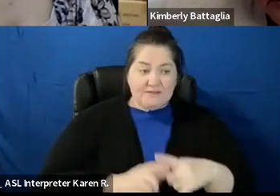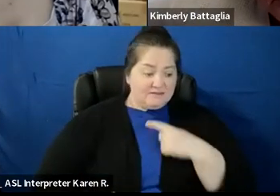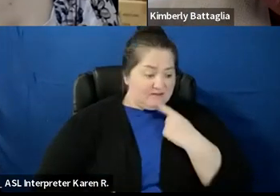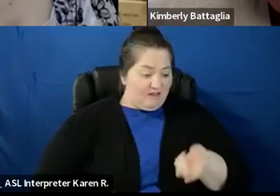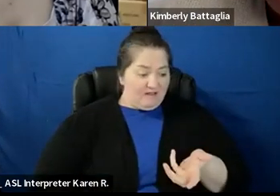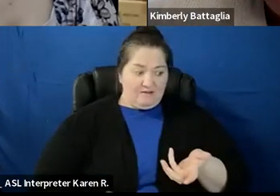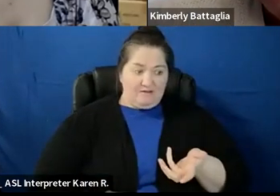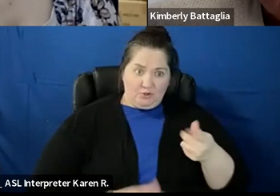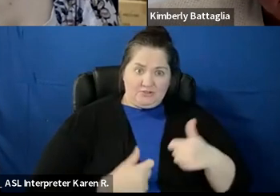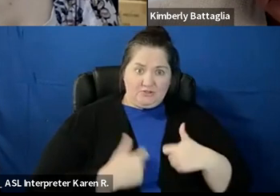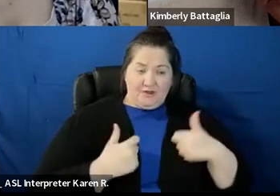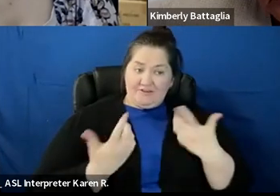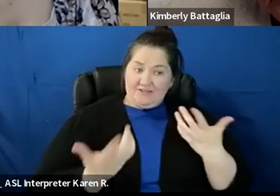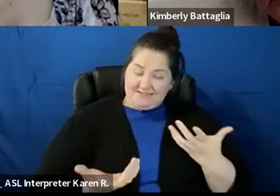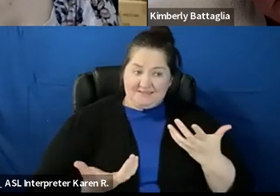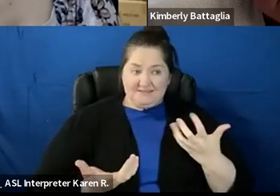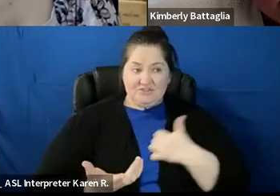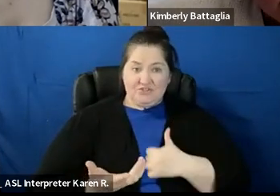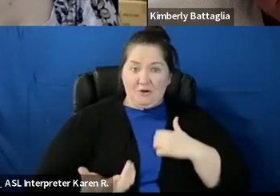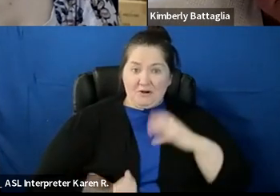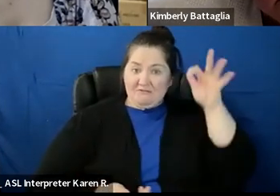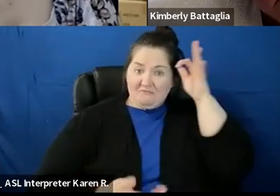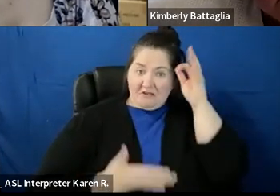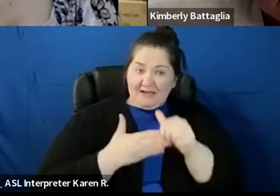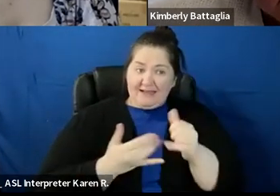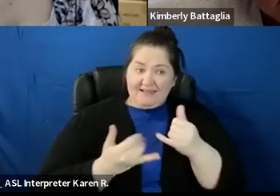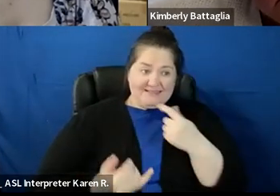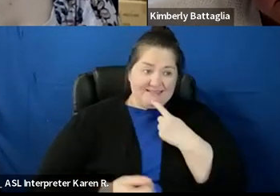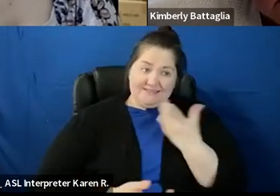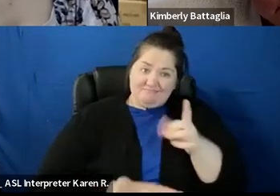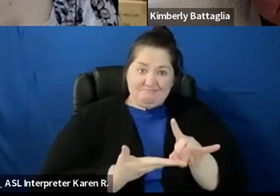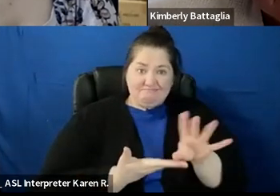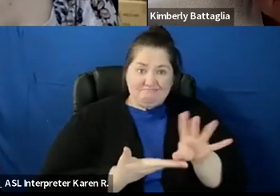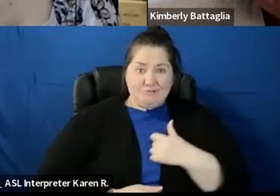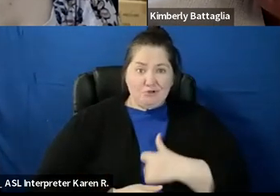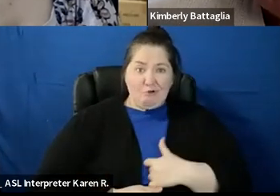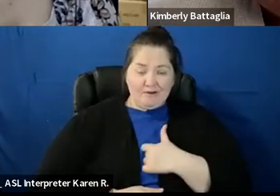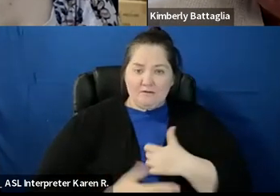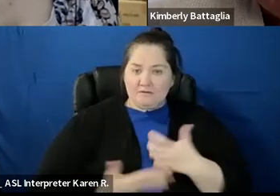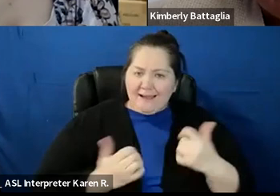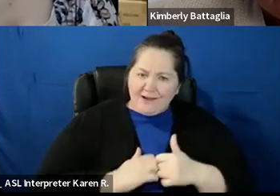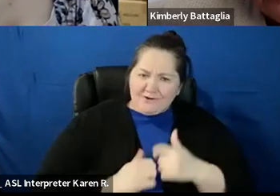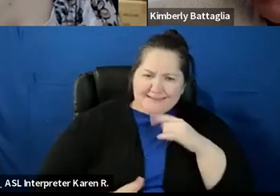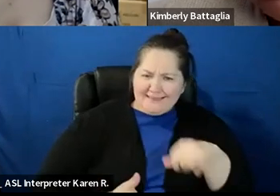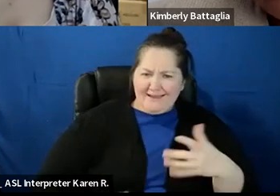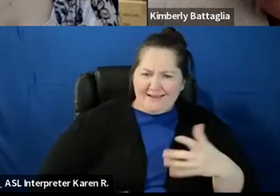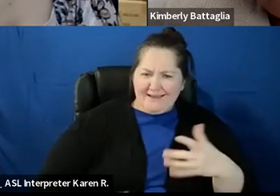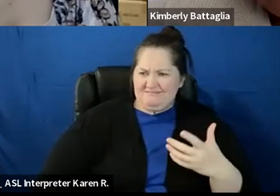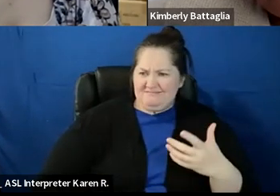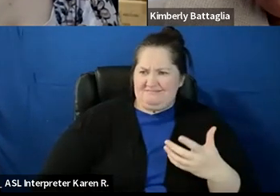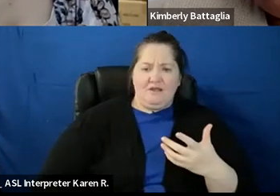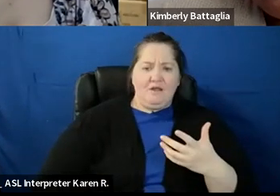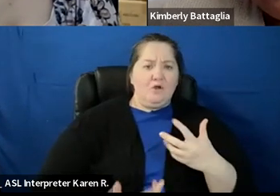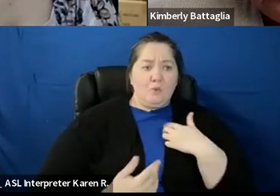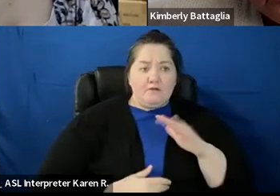a survivor, you know, our federal guidelines state that we've got to kick you out now. How do you say that to someone? We've reached out